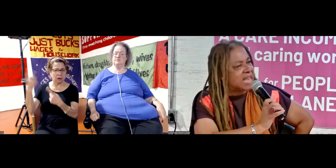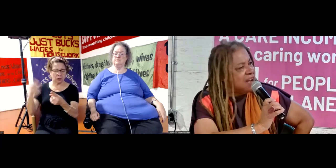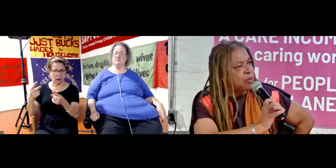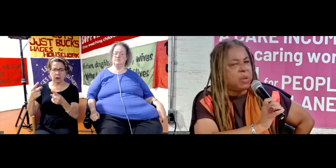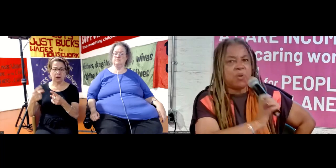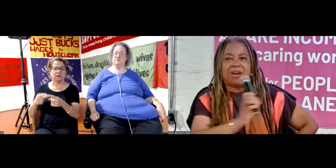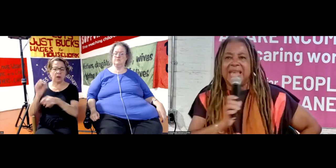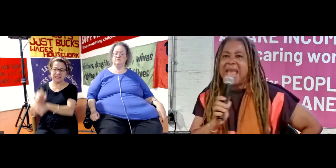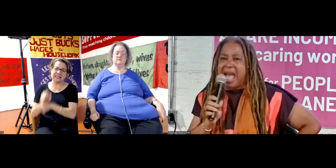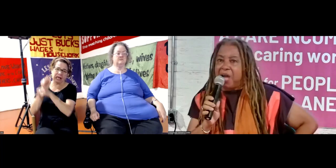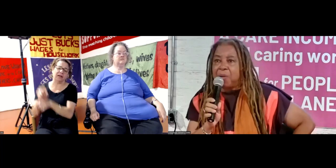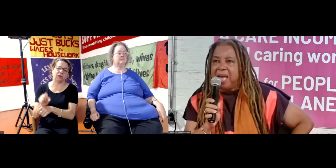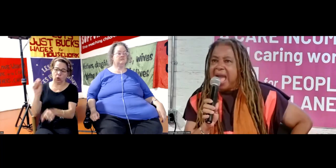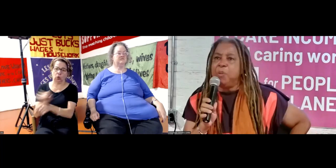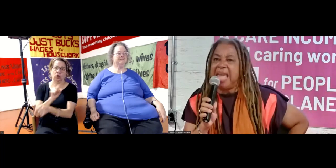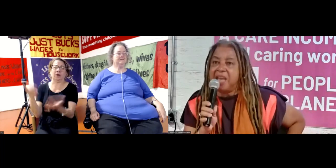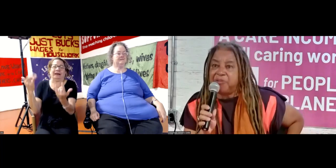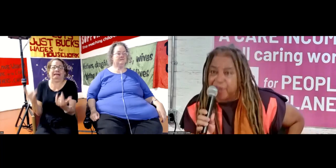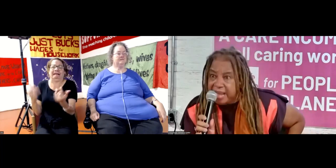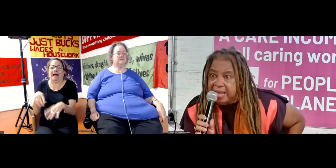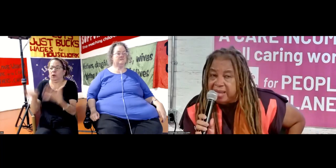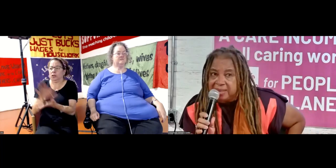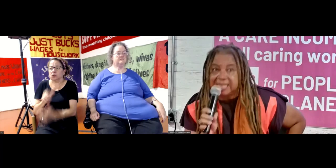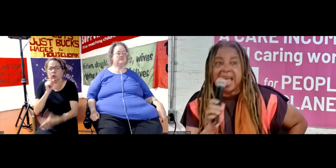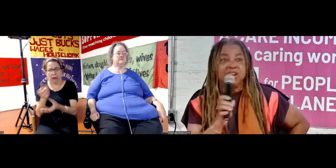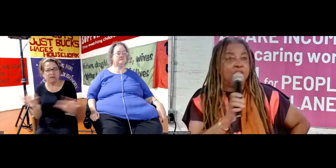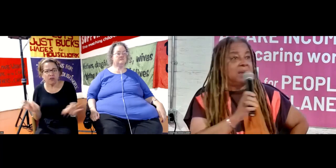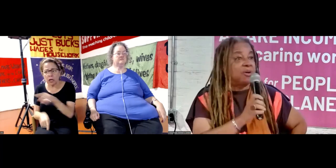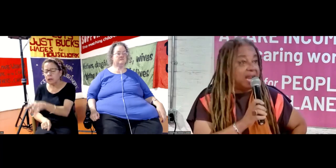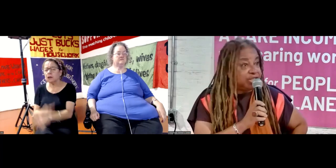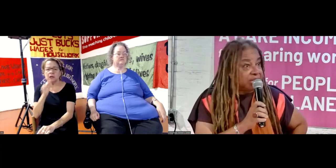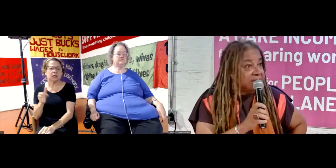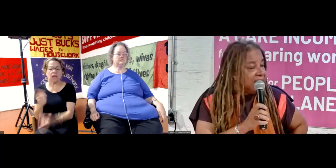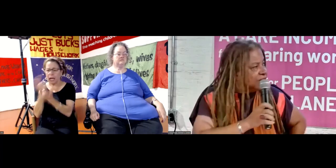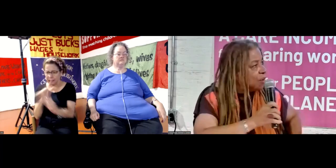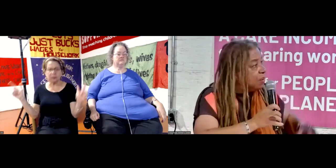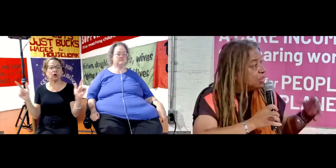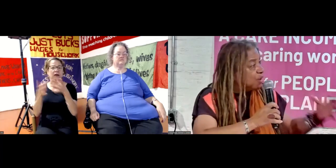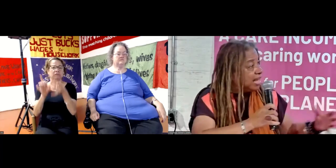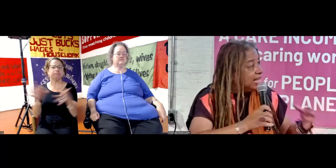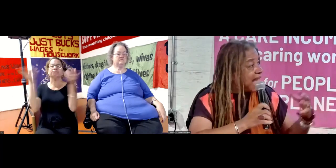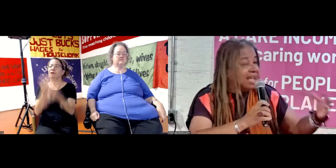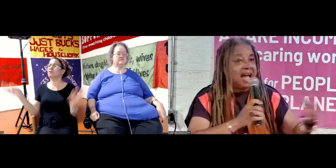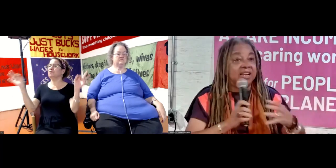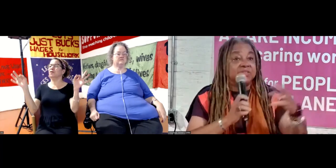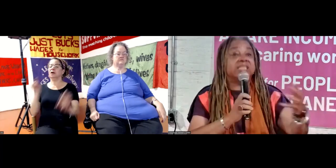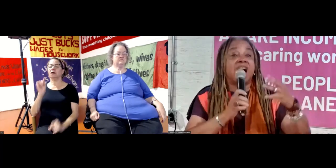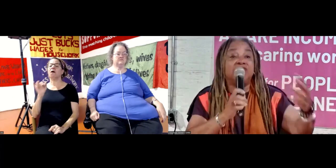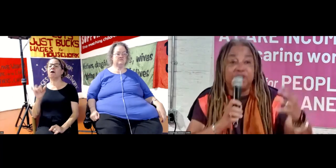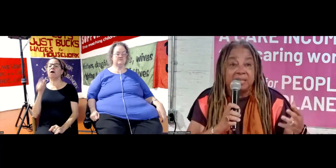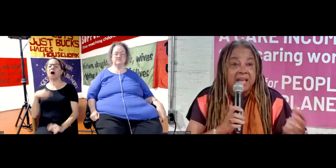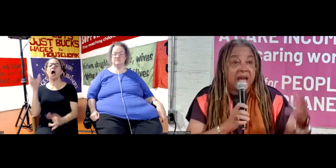days of slavery. We working now and we ain't free. This ain't no liberation. So it was really that kind